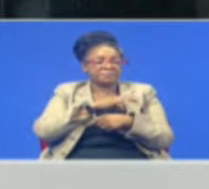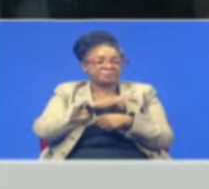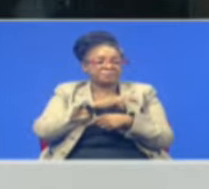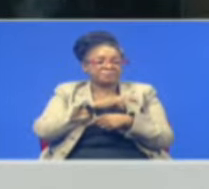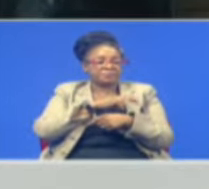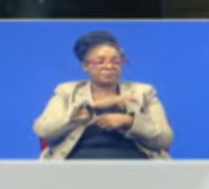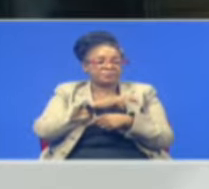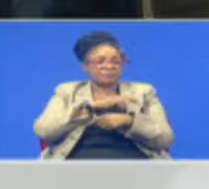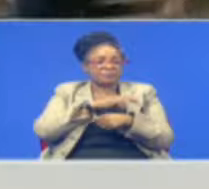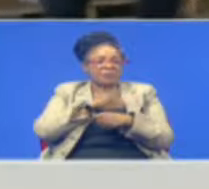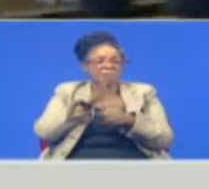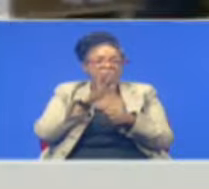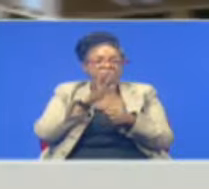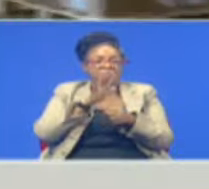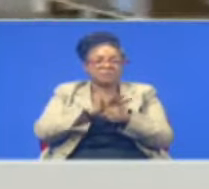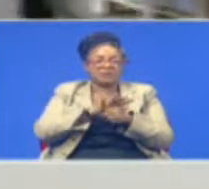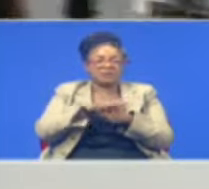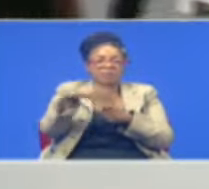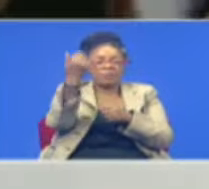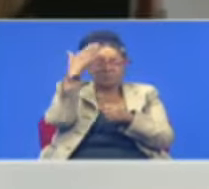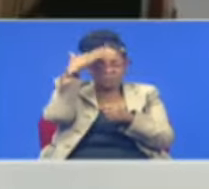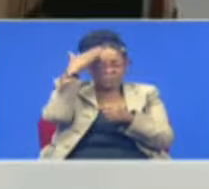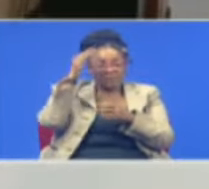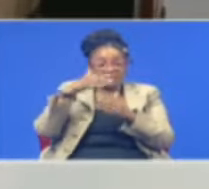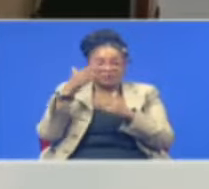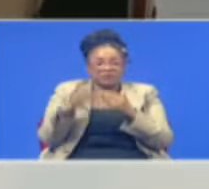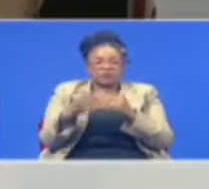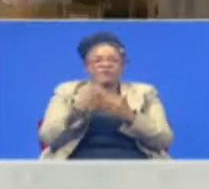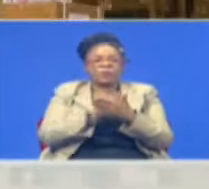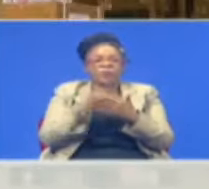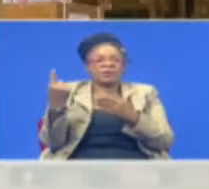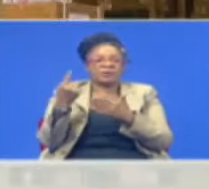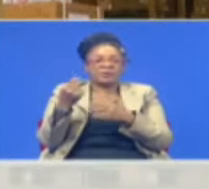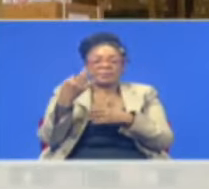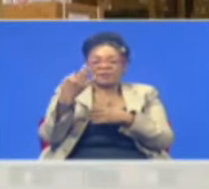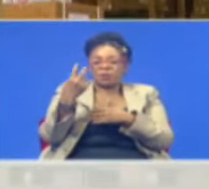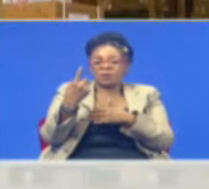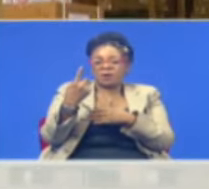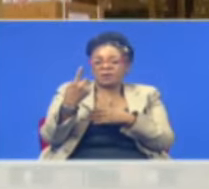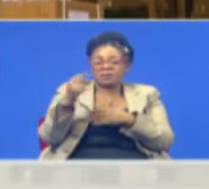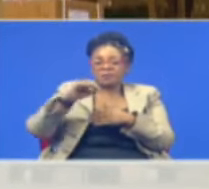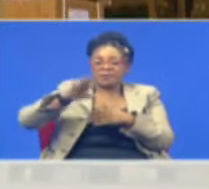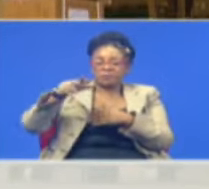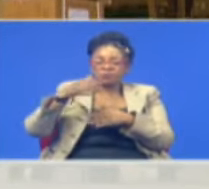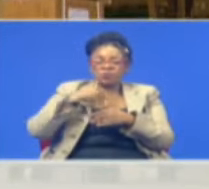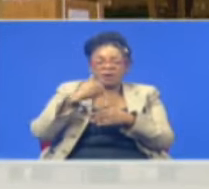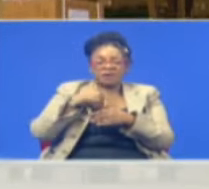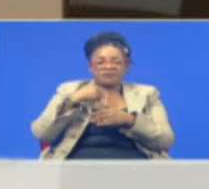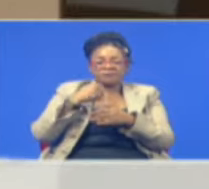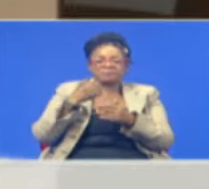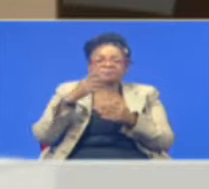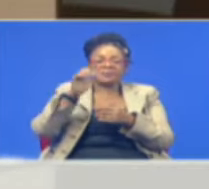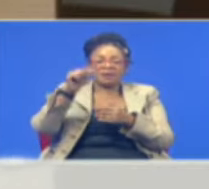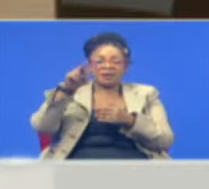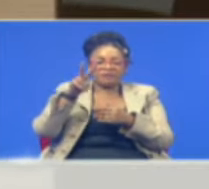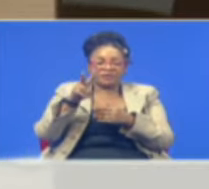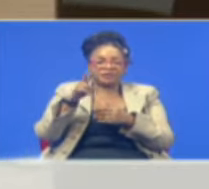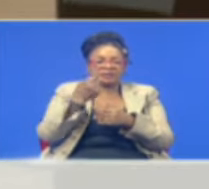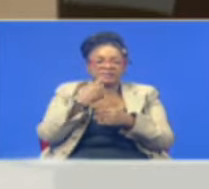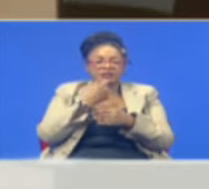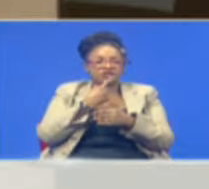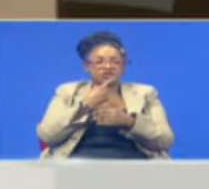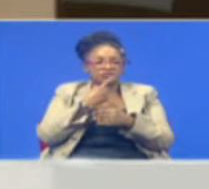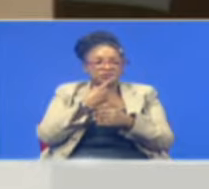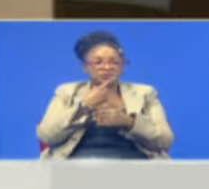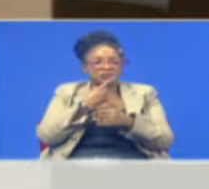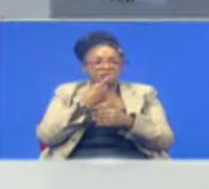Many will be relieved to know that by the end of the week, 31 counties will have received the crucial antiretroviral ARV drugs,